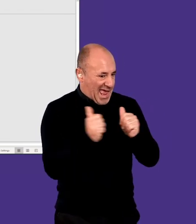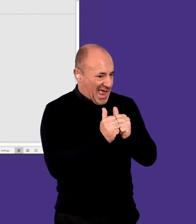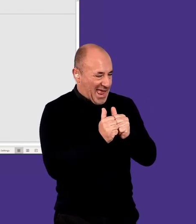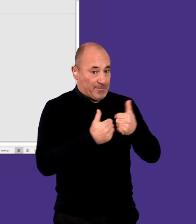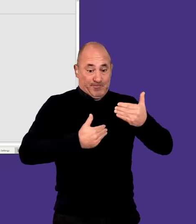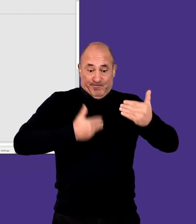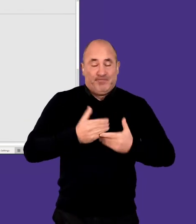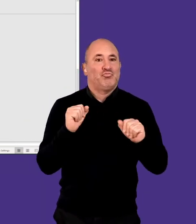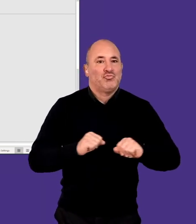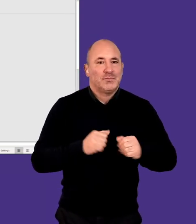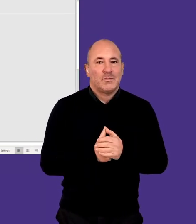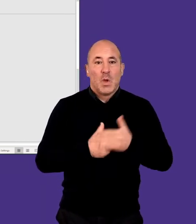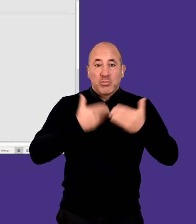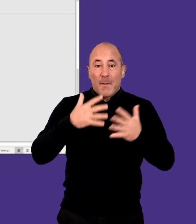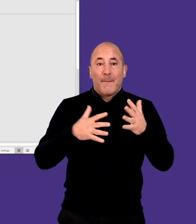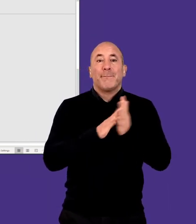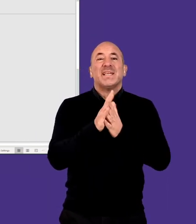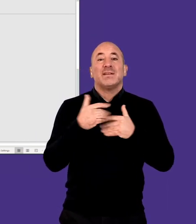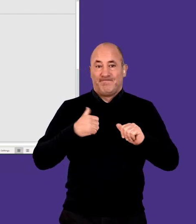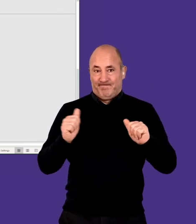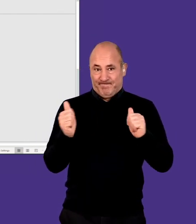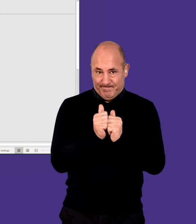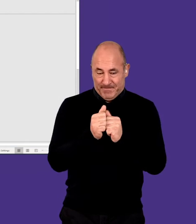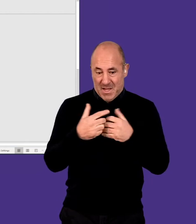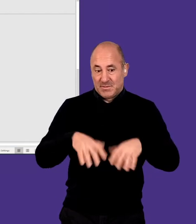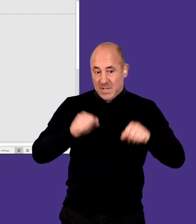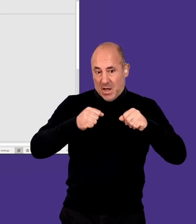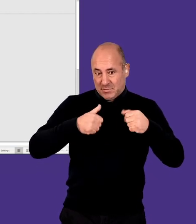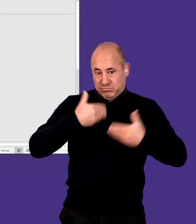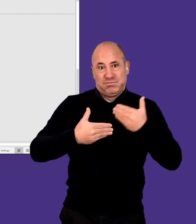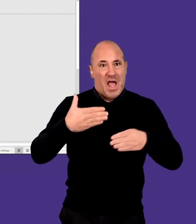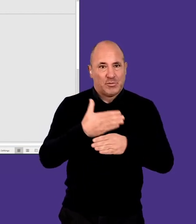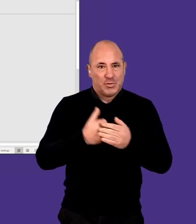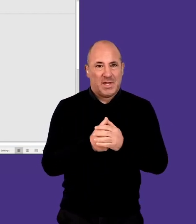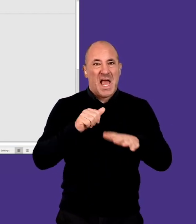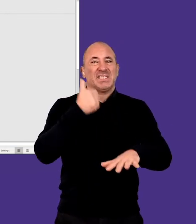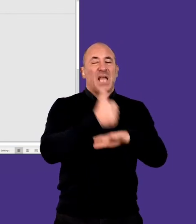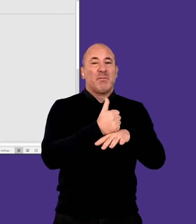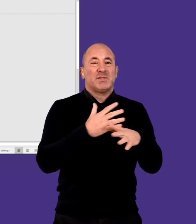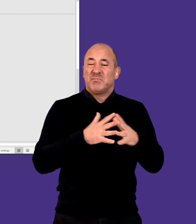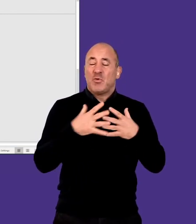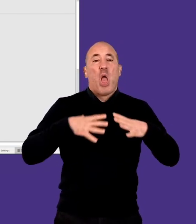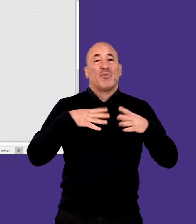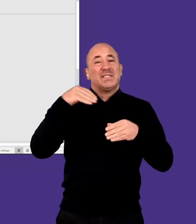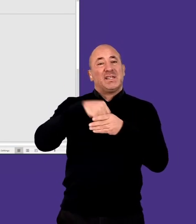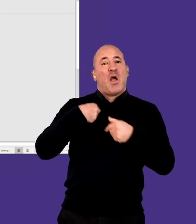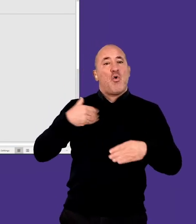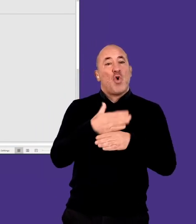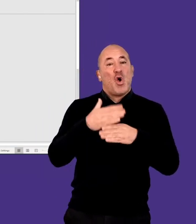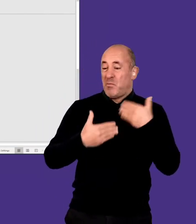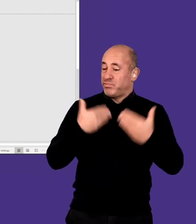actioned. In progress is agreed with demonstrable actions underway. And established is part of your work and progress is being